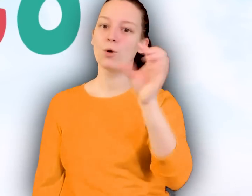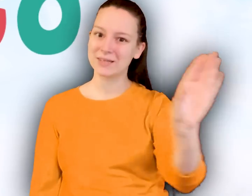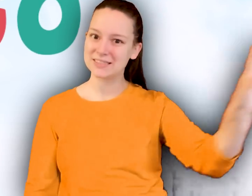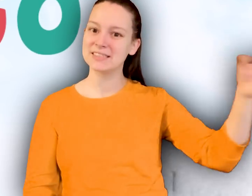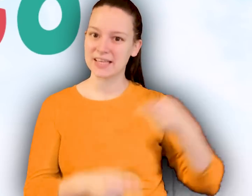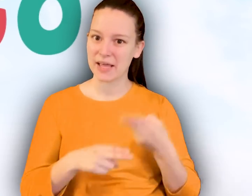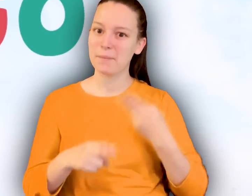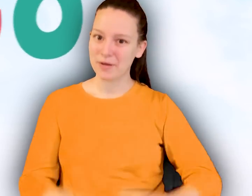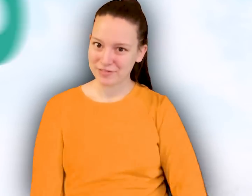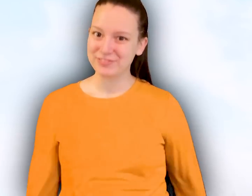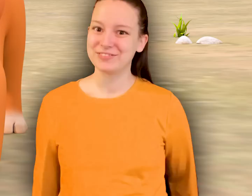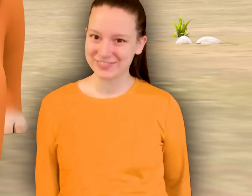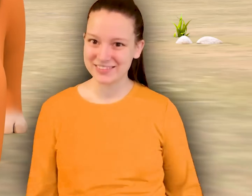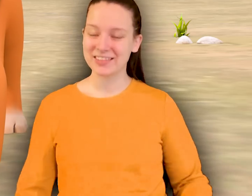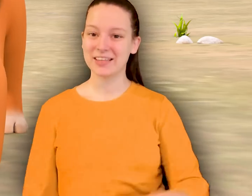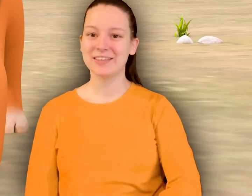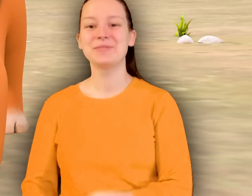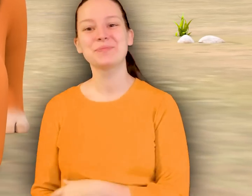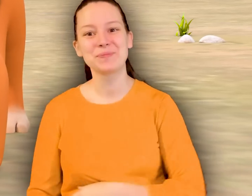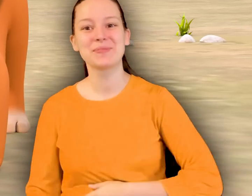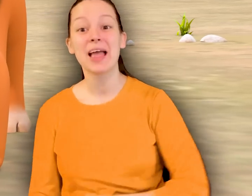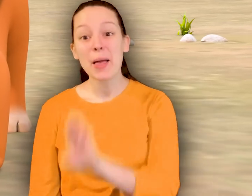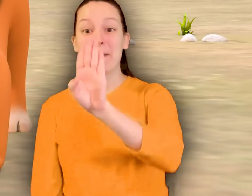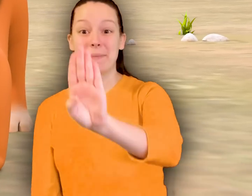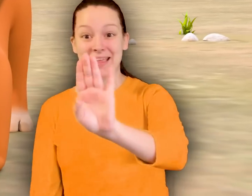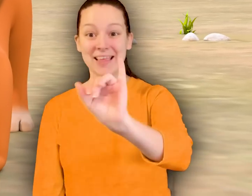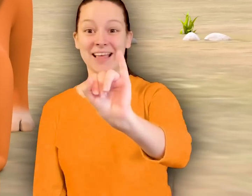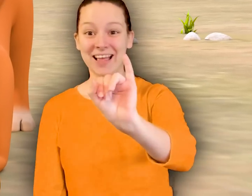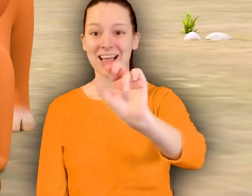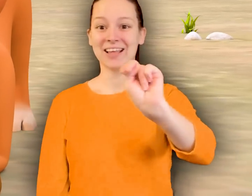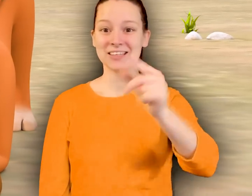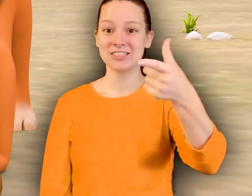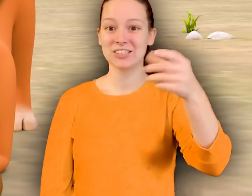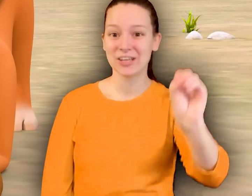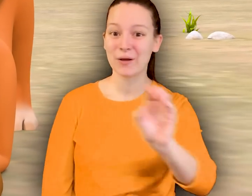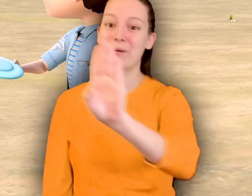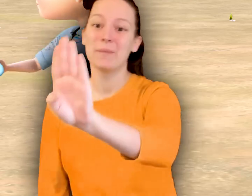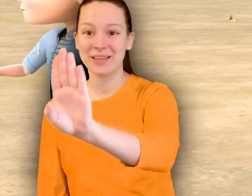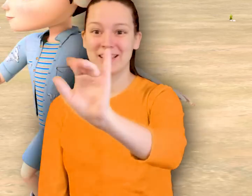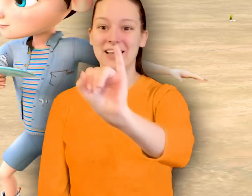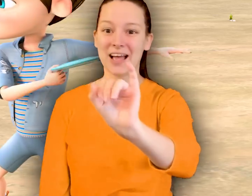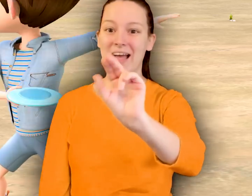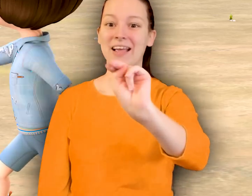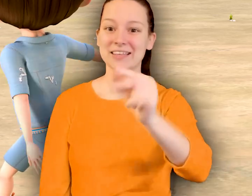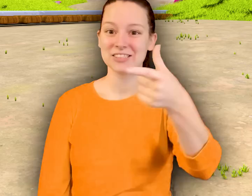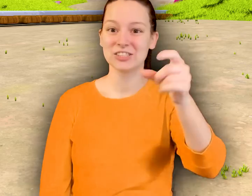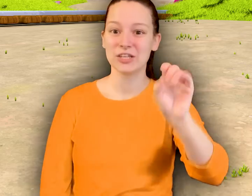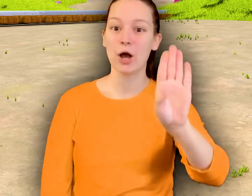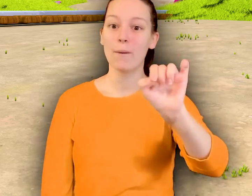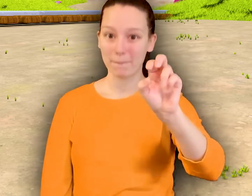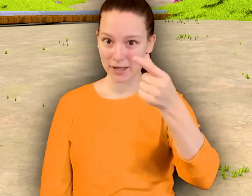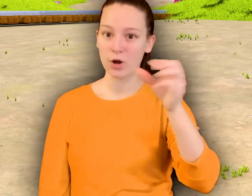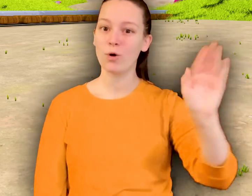and Bingo was his name o b i n g o b i n g o b i